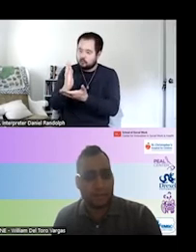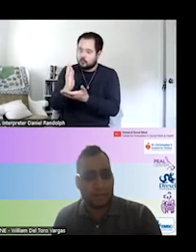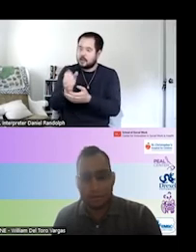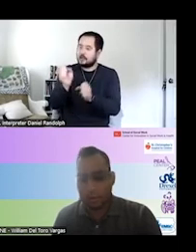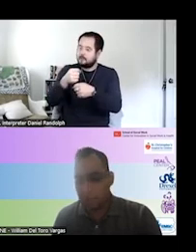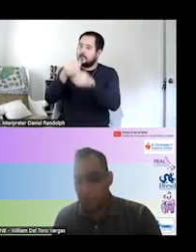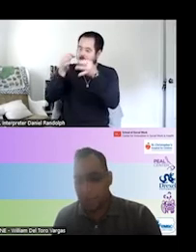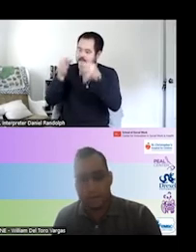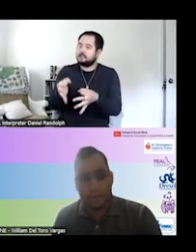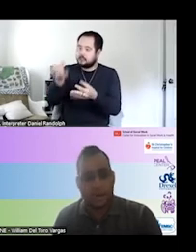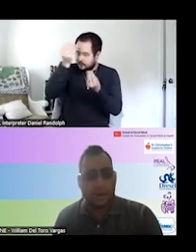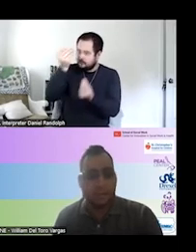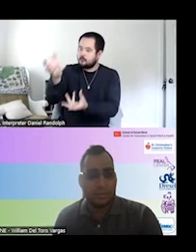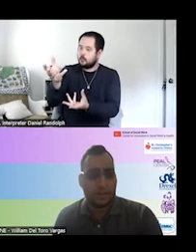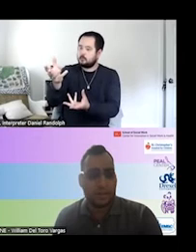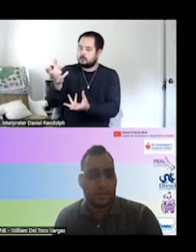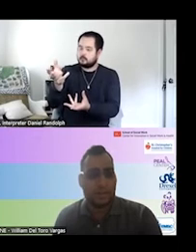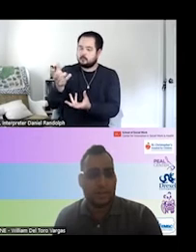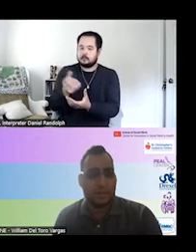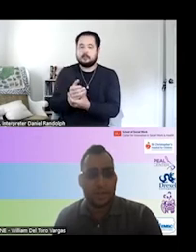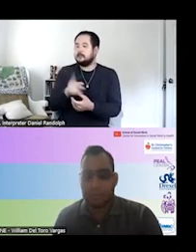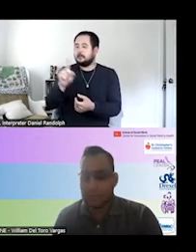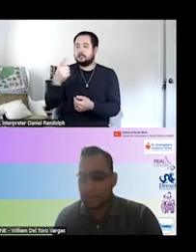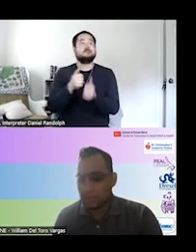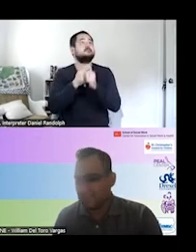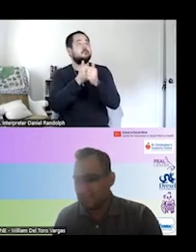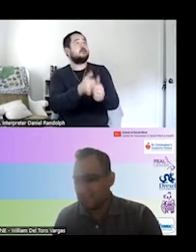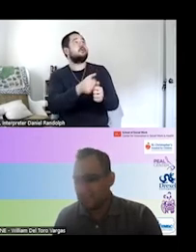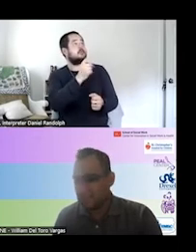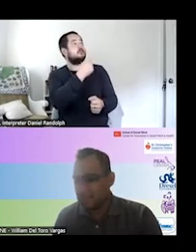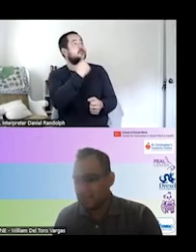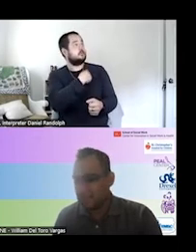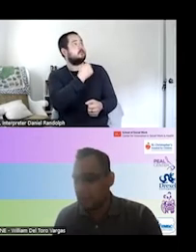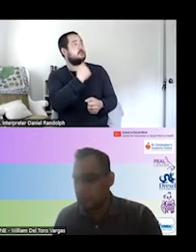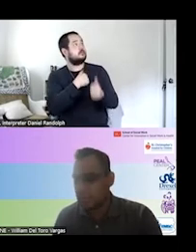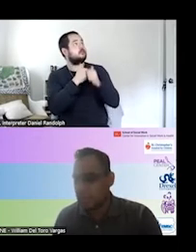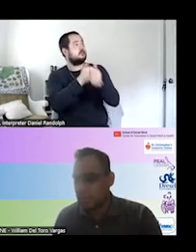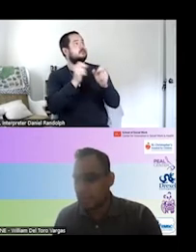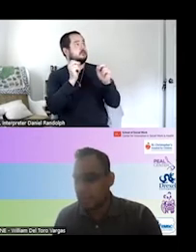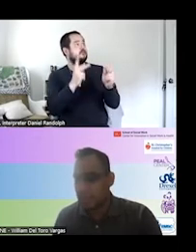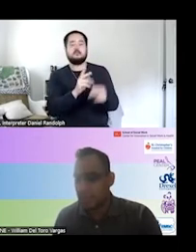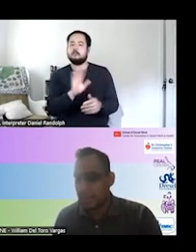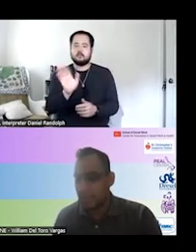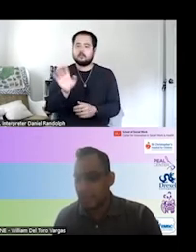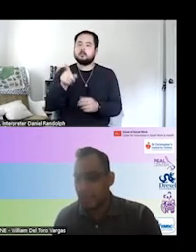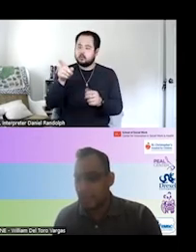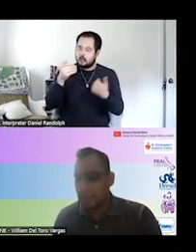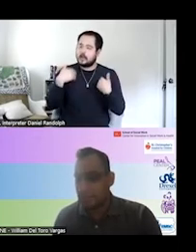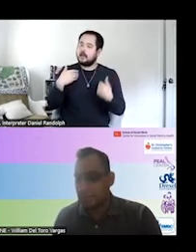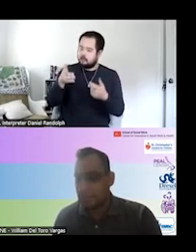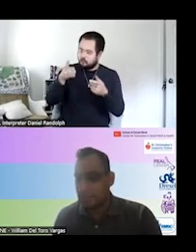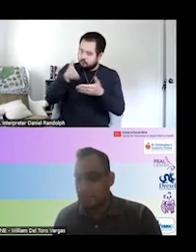They just go along with whatever other person say, but they really, they don't seem to understand that